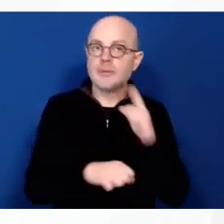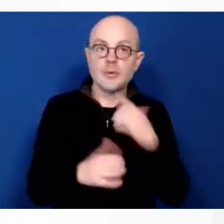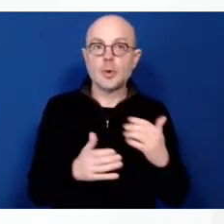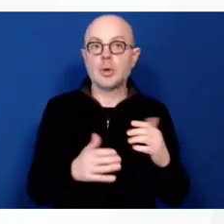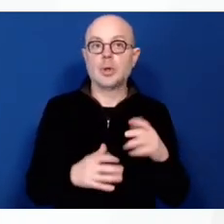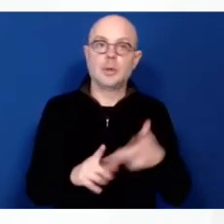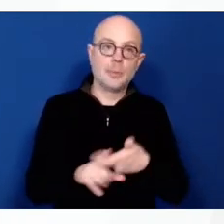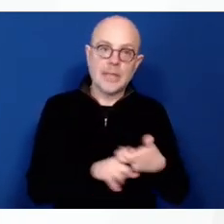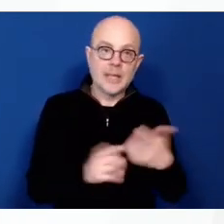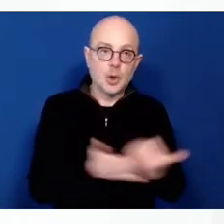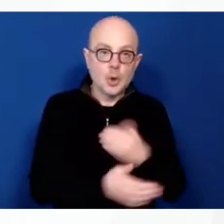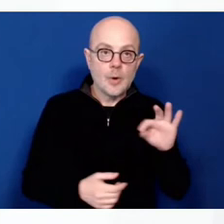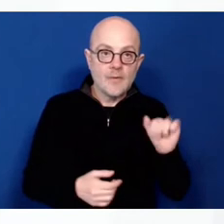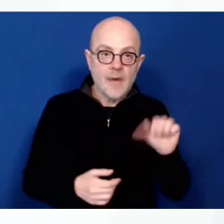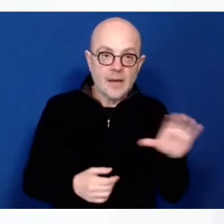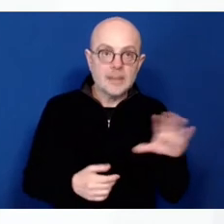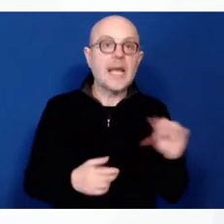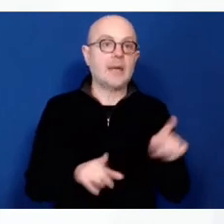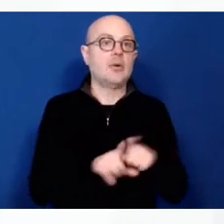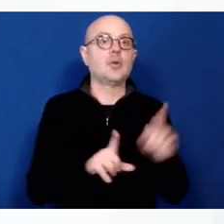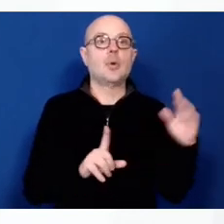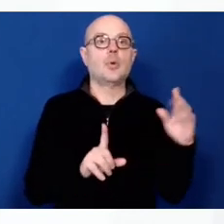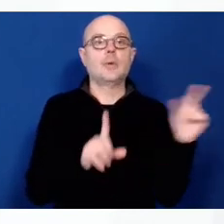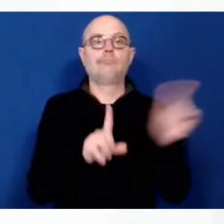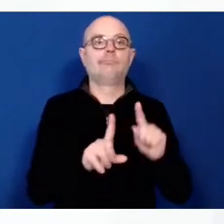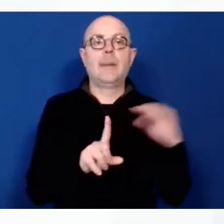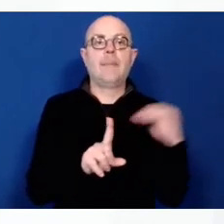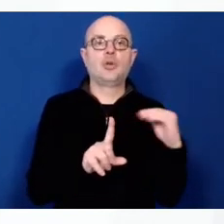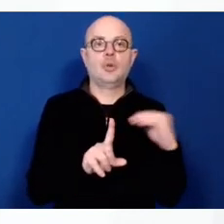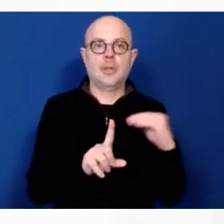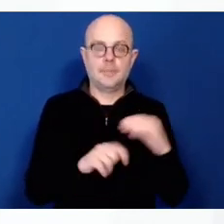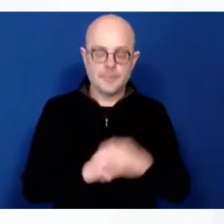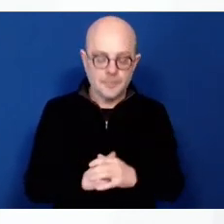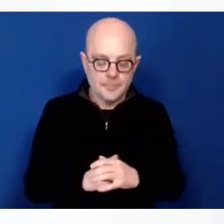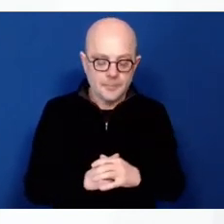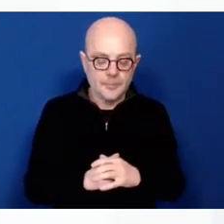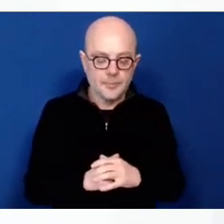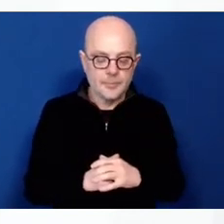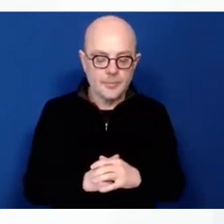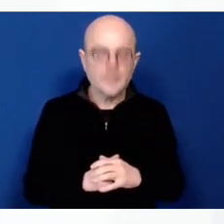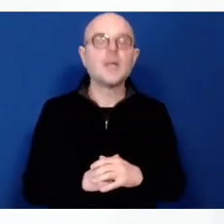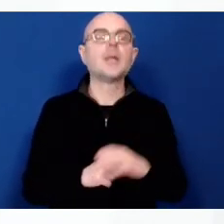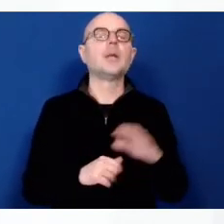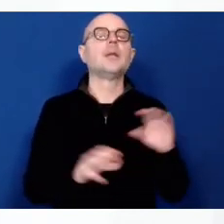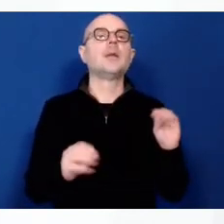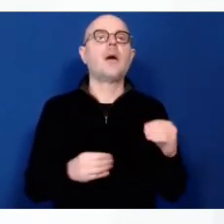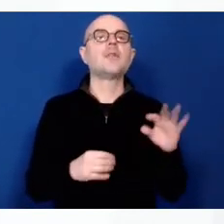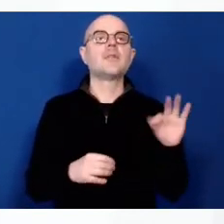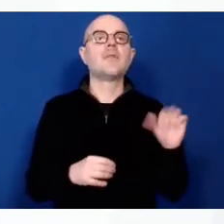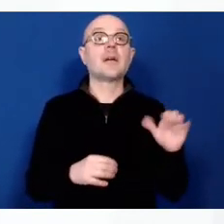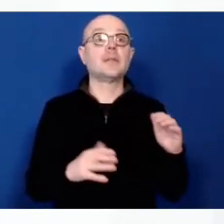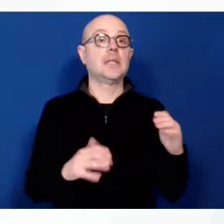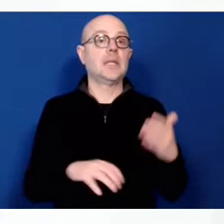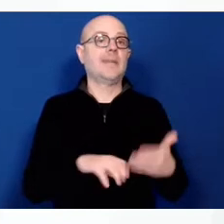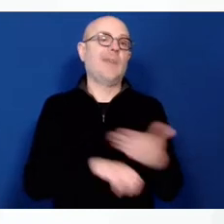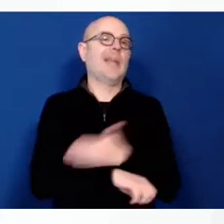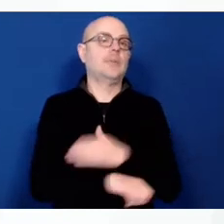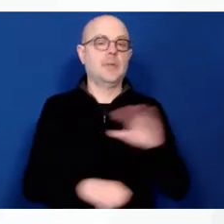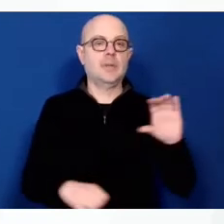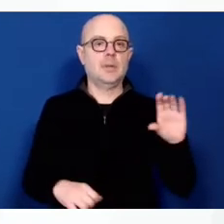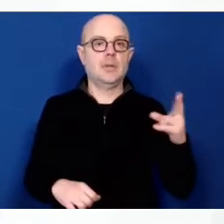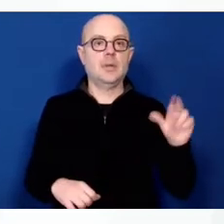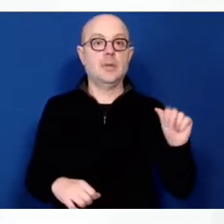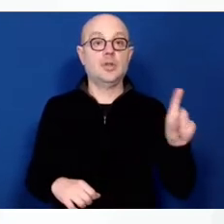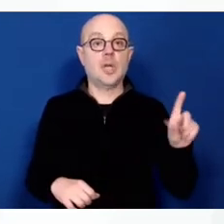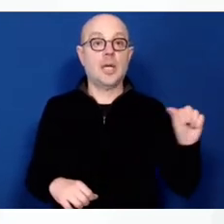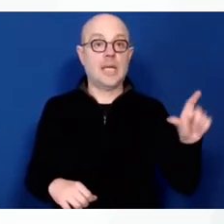I expect that our Director of the Office of Faculty Advancement, Chad Allen, will be heavily involved in the